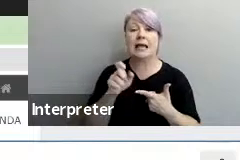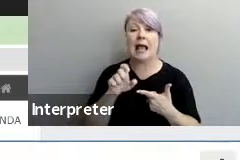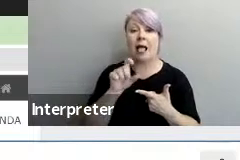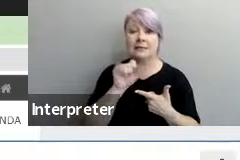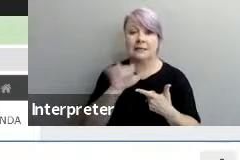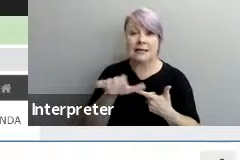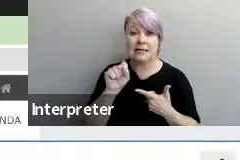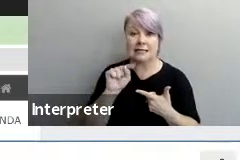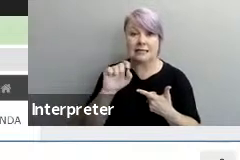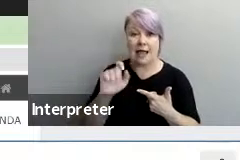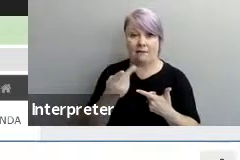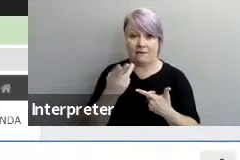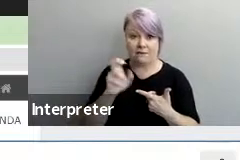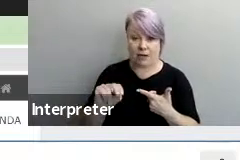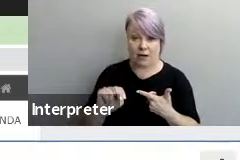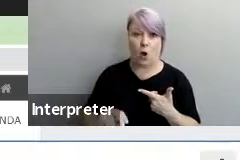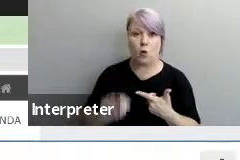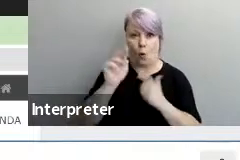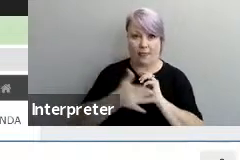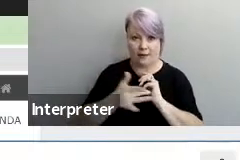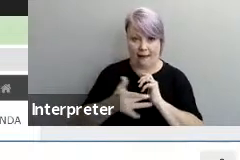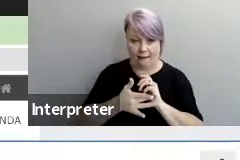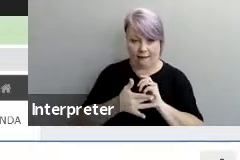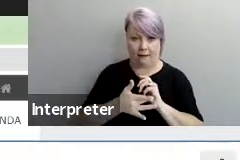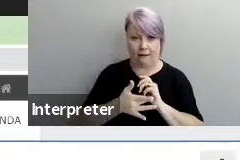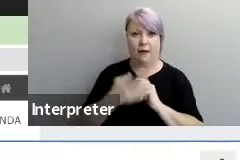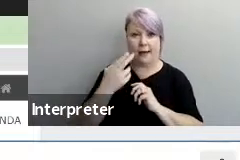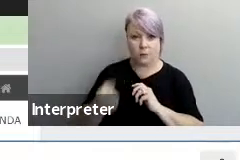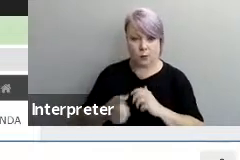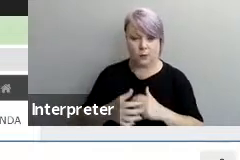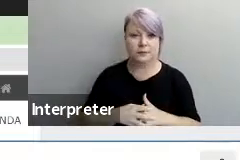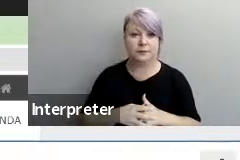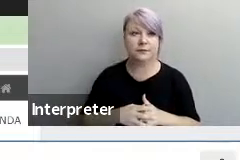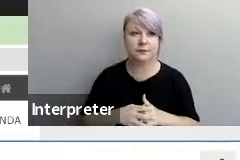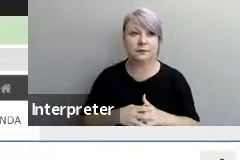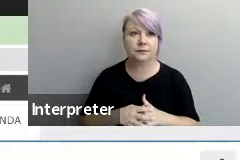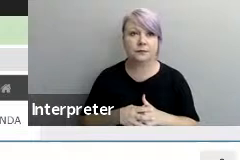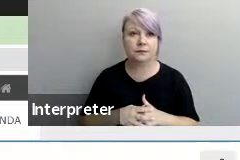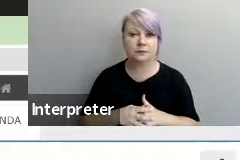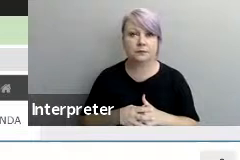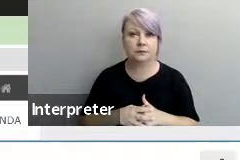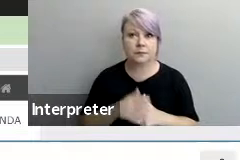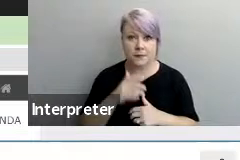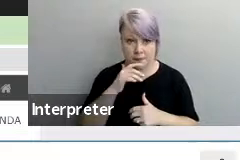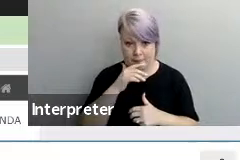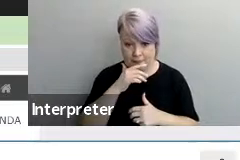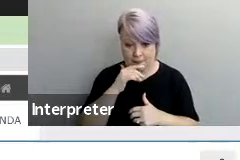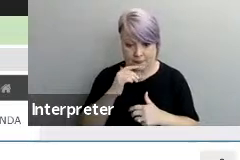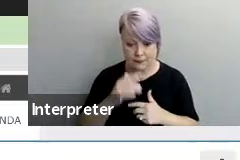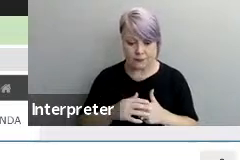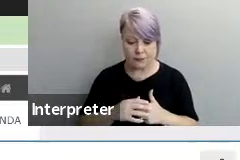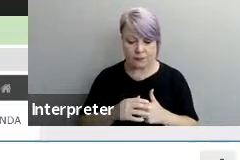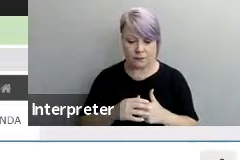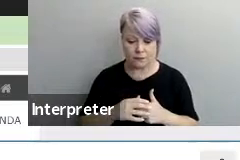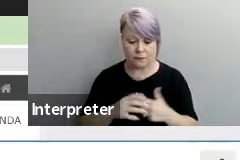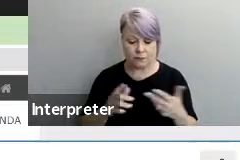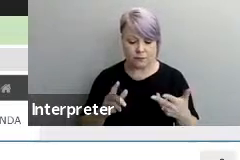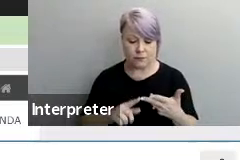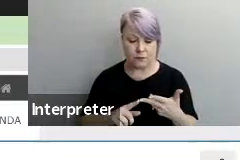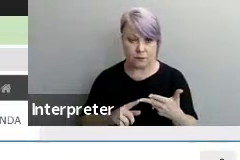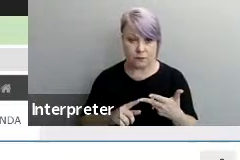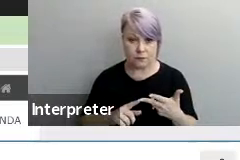Kelsey Stephan from North Tech High School in Florissant. She has a combination of MRTF and Patti Dean